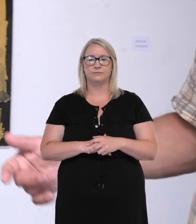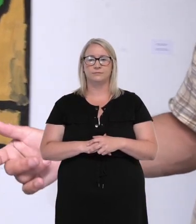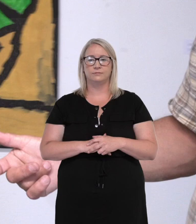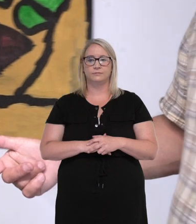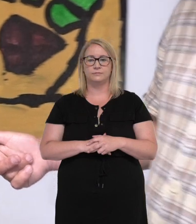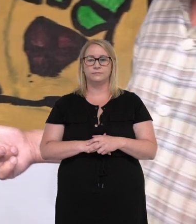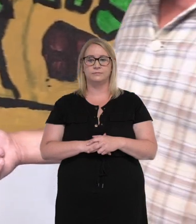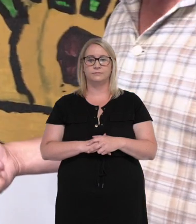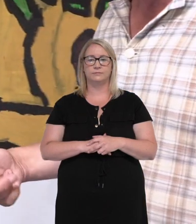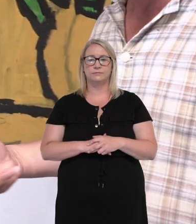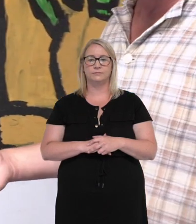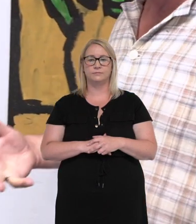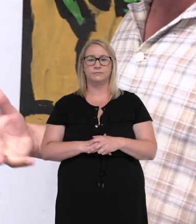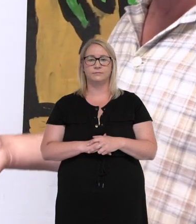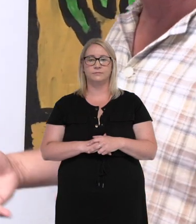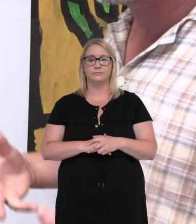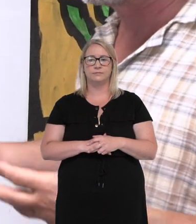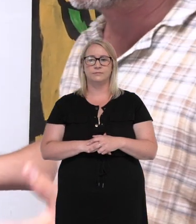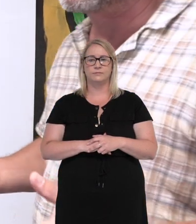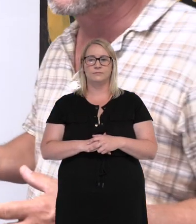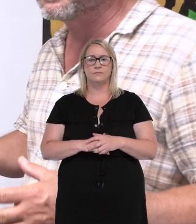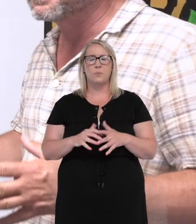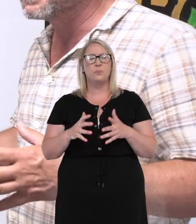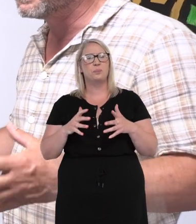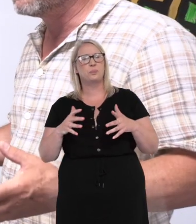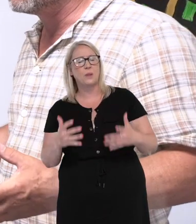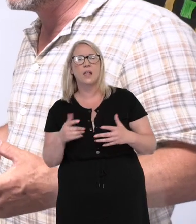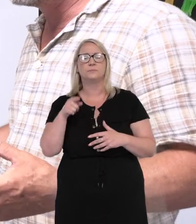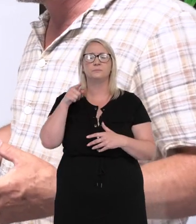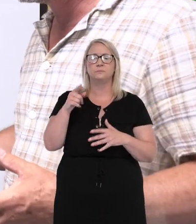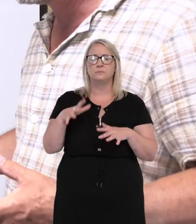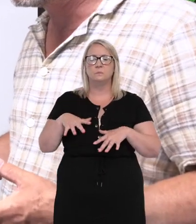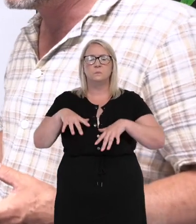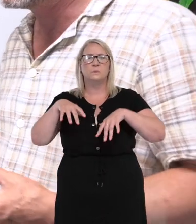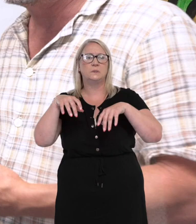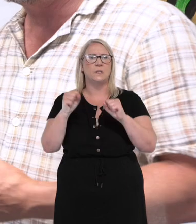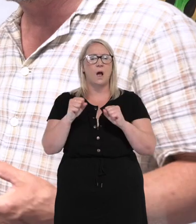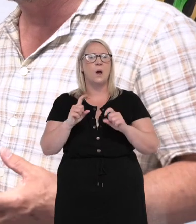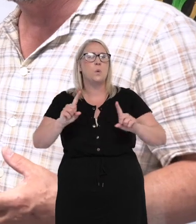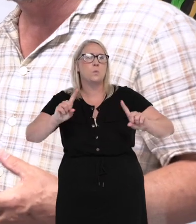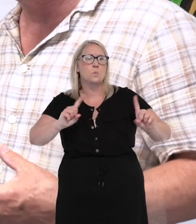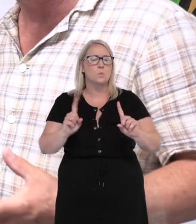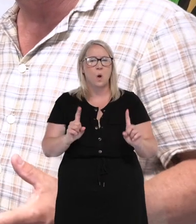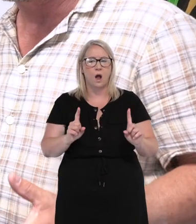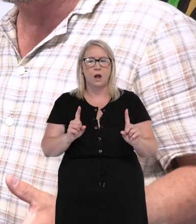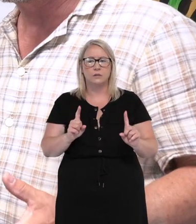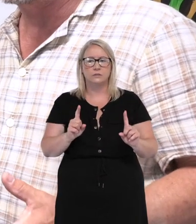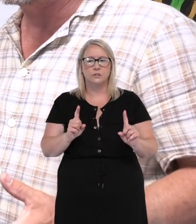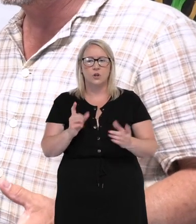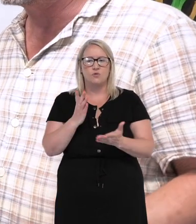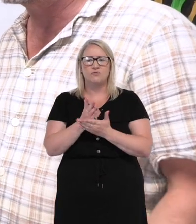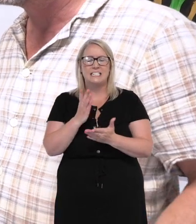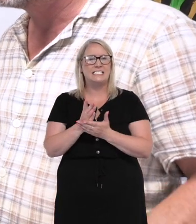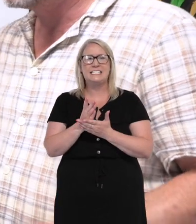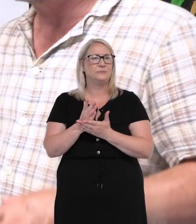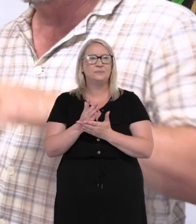And then he started picking up other materials, and he didn't really need to be invited very much for this.